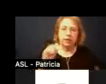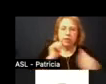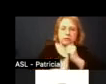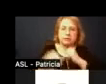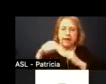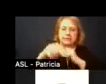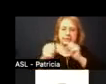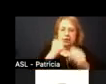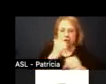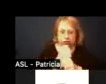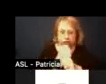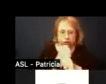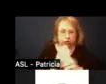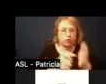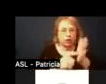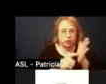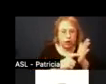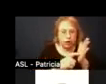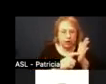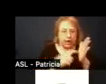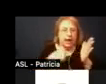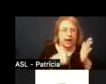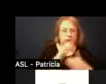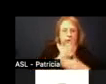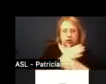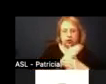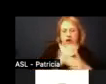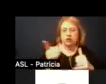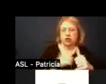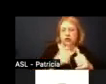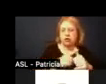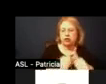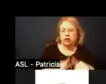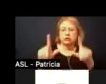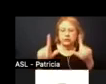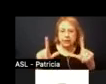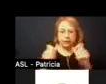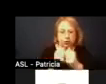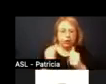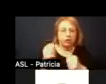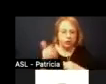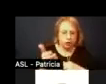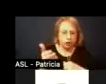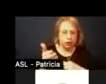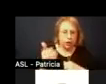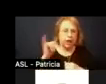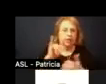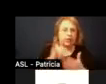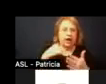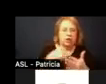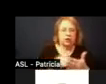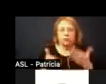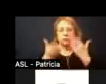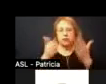required um and we shared the original template with you back in the fall uh that we provide you with a a